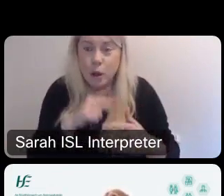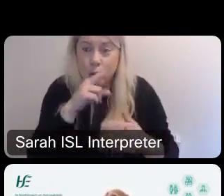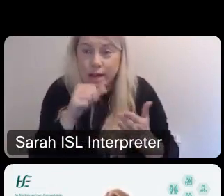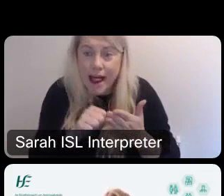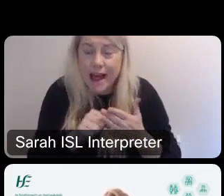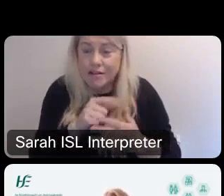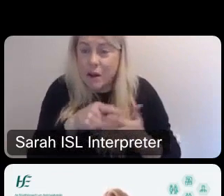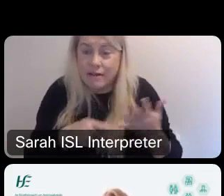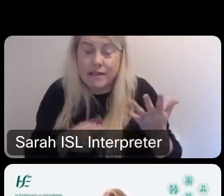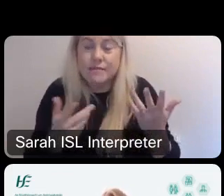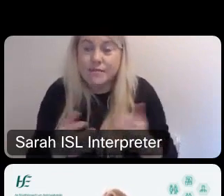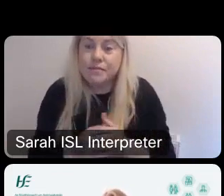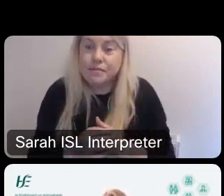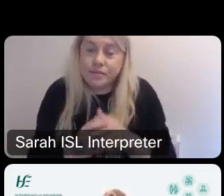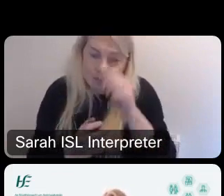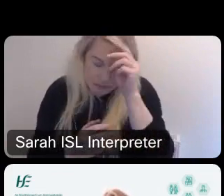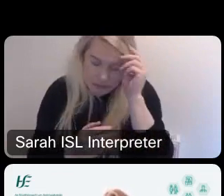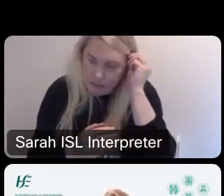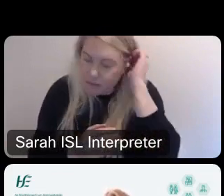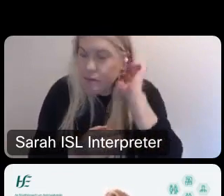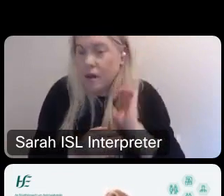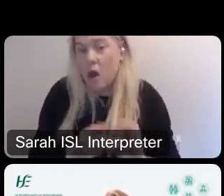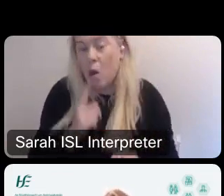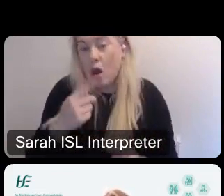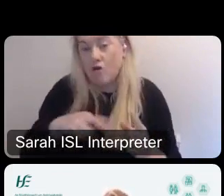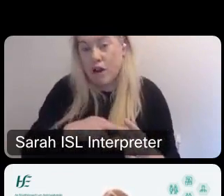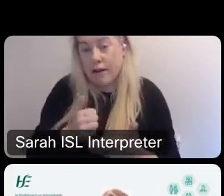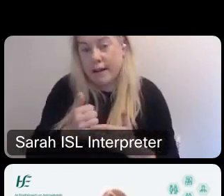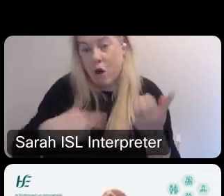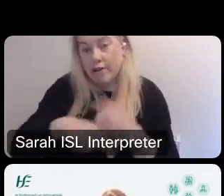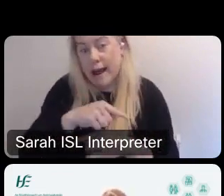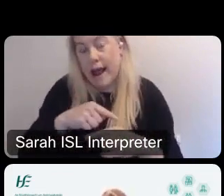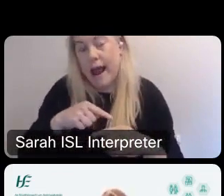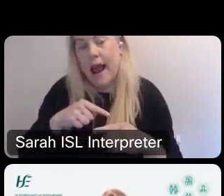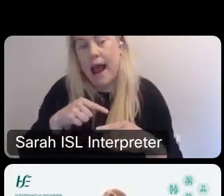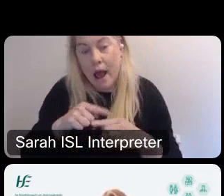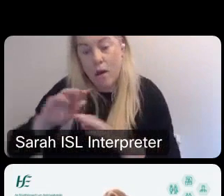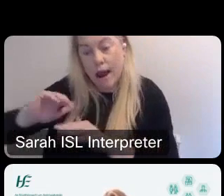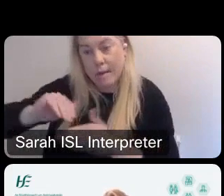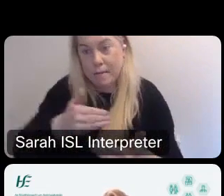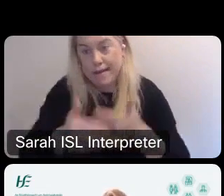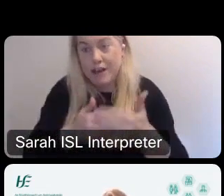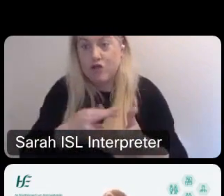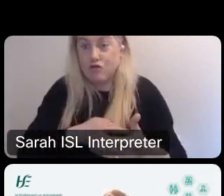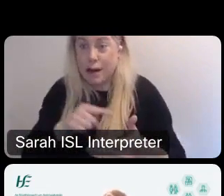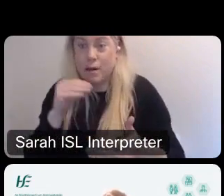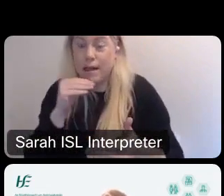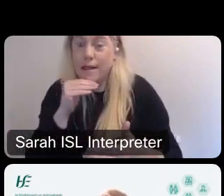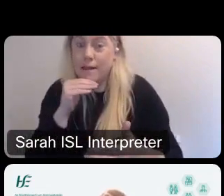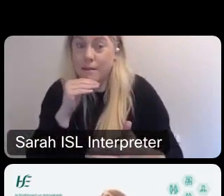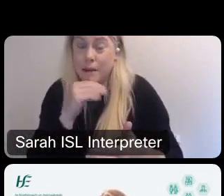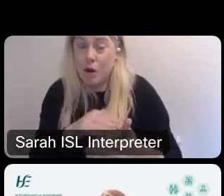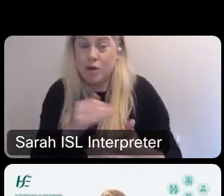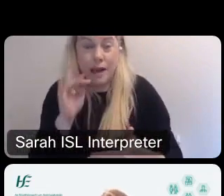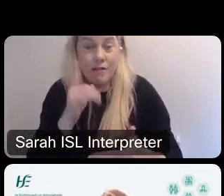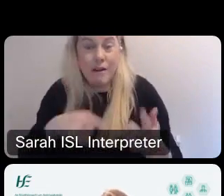And one thing that has been really supporting our preparations for implementation is hearing your questions on the specifics of implementation, particularly